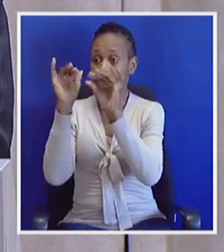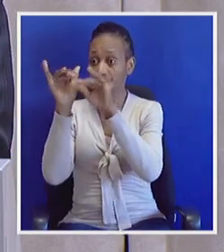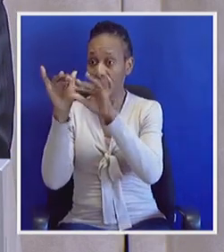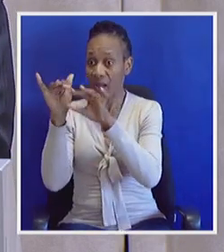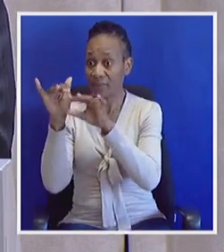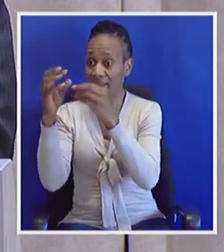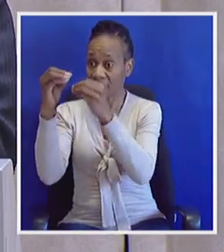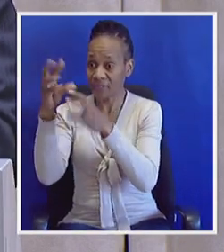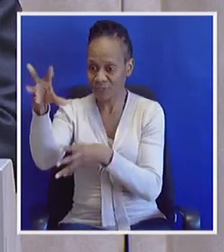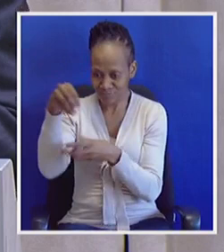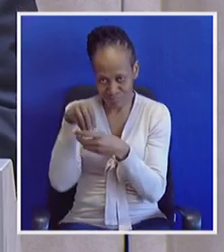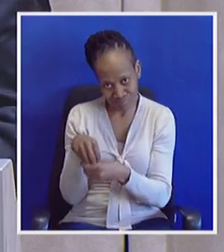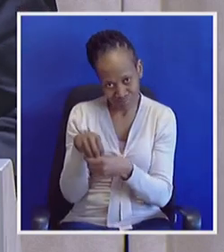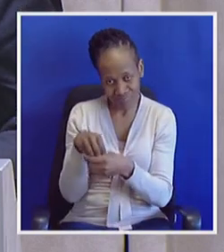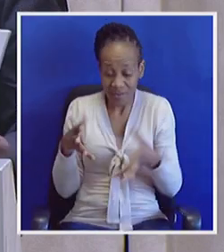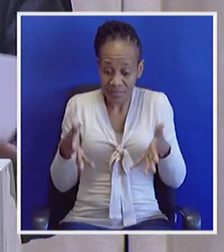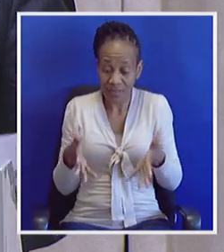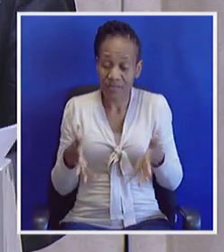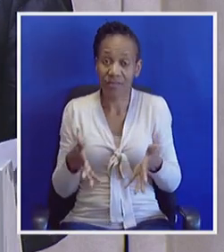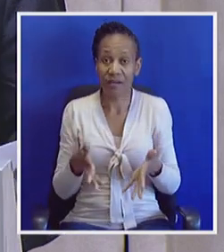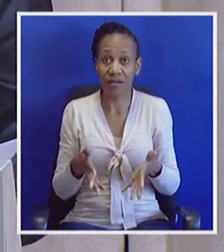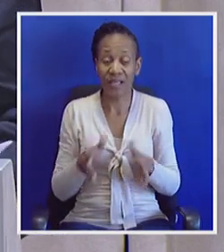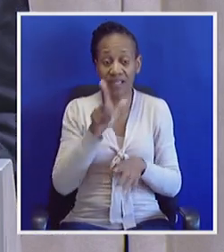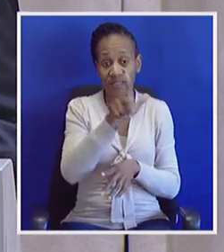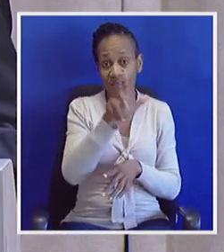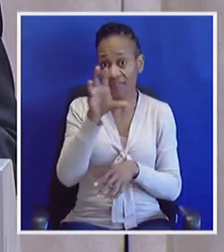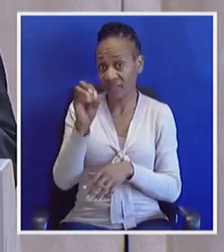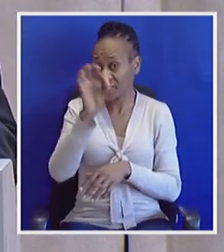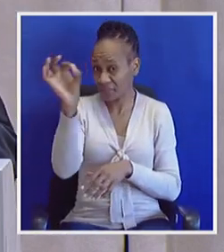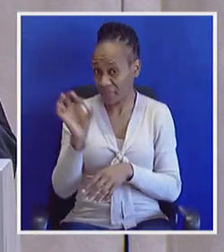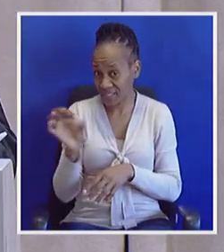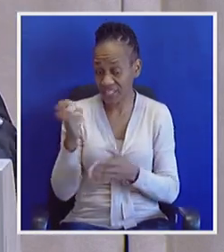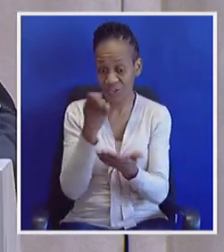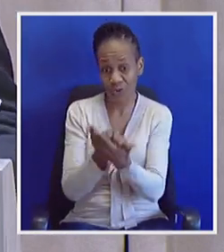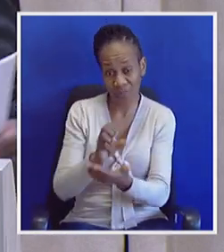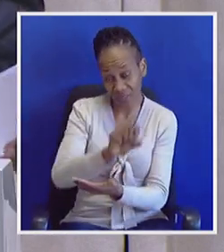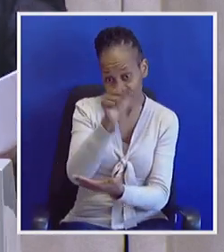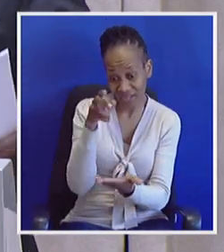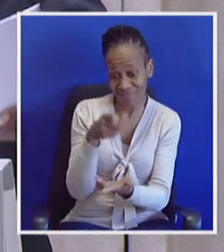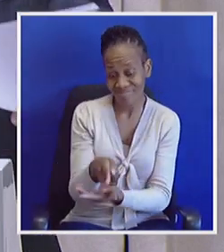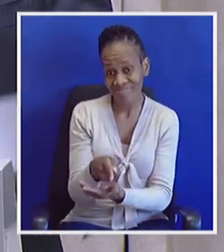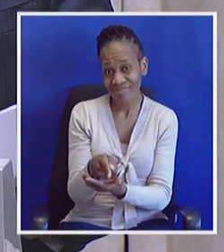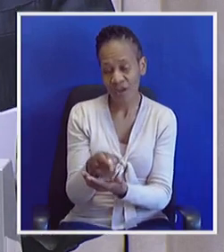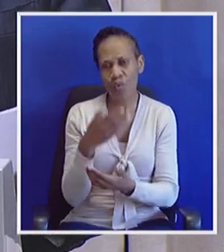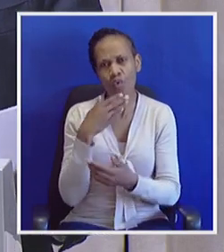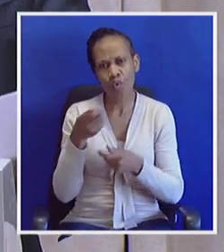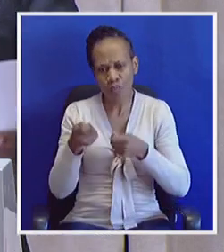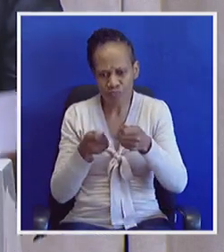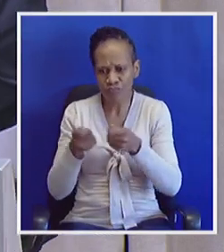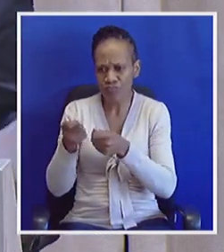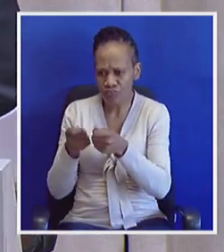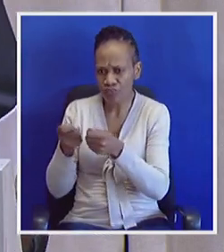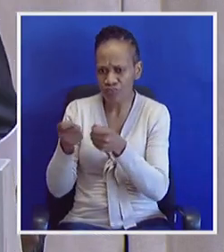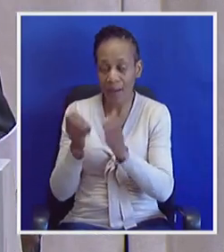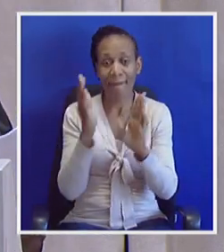also plays a role. As it is now, 70% of our economy is owned and driven by